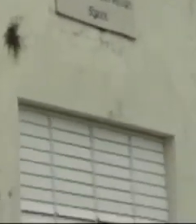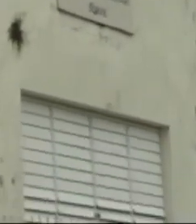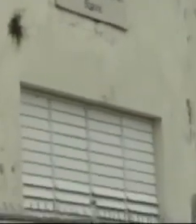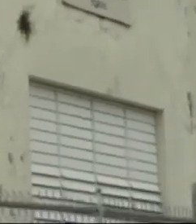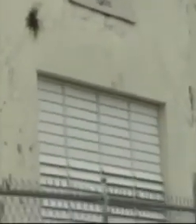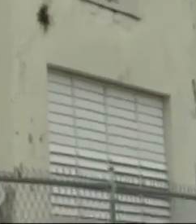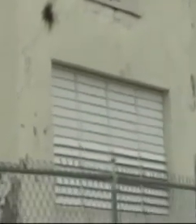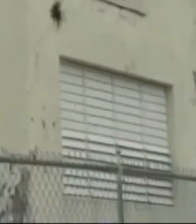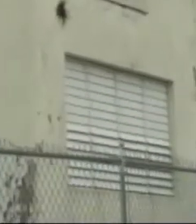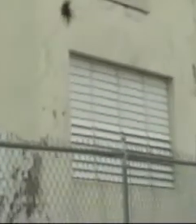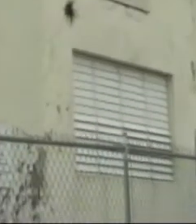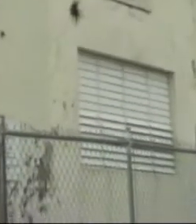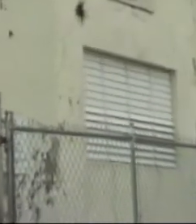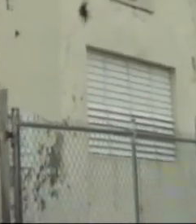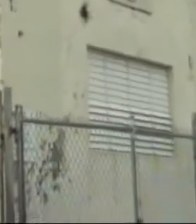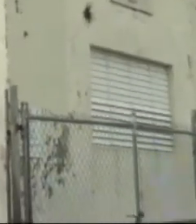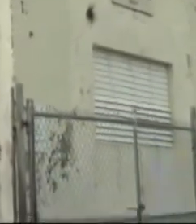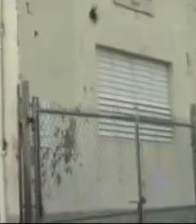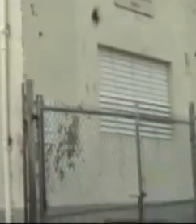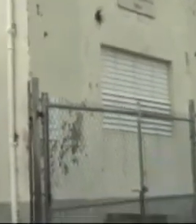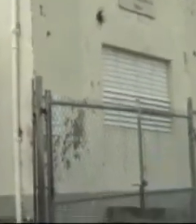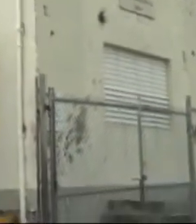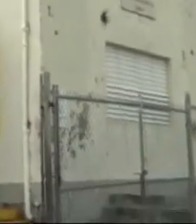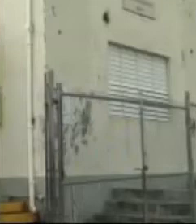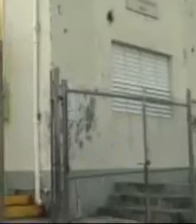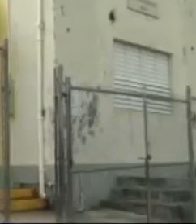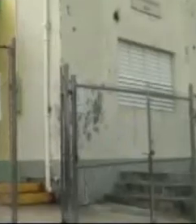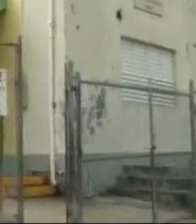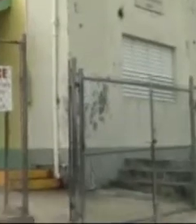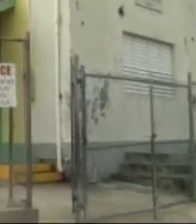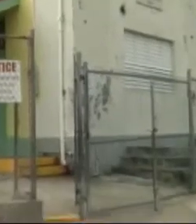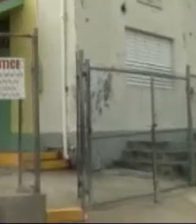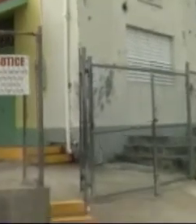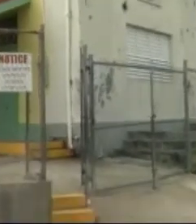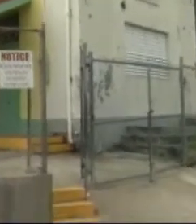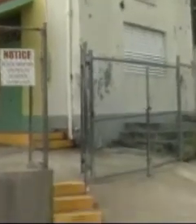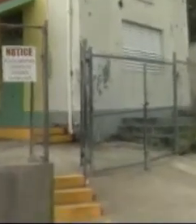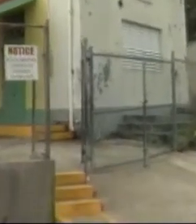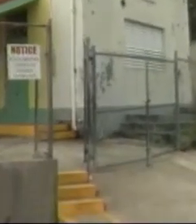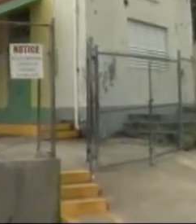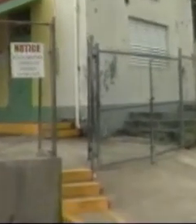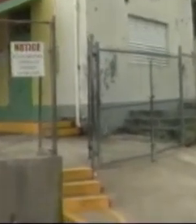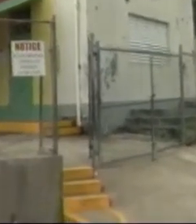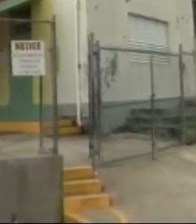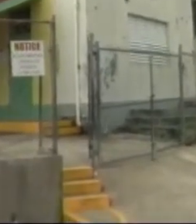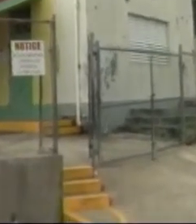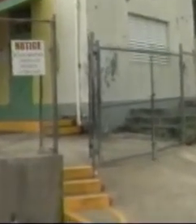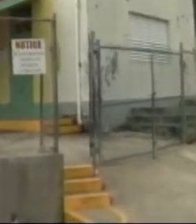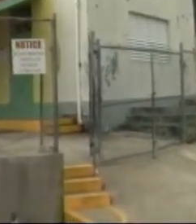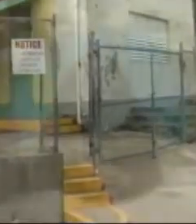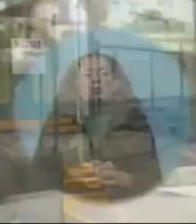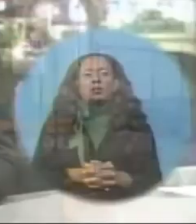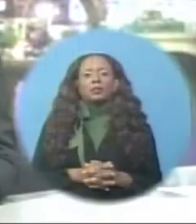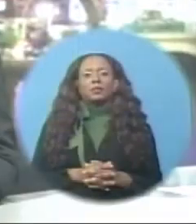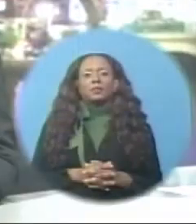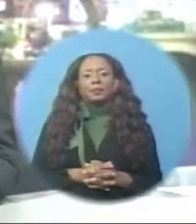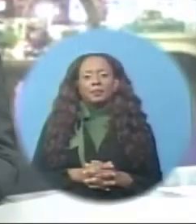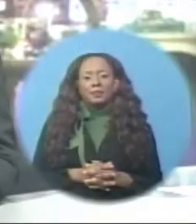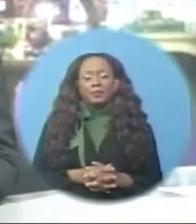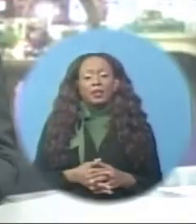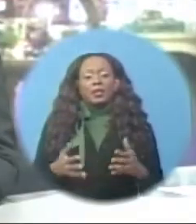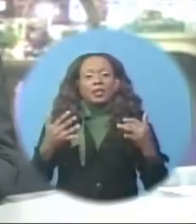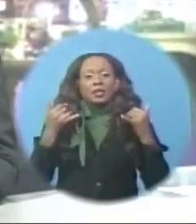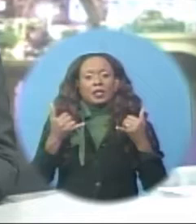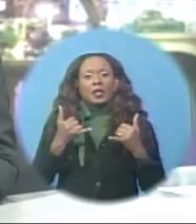already donated 1,800 books to the 6 schools in the program. Shane Jones, CBC News.